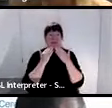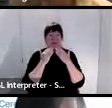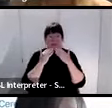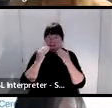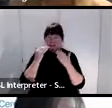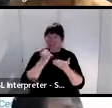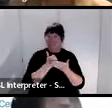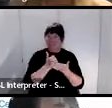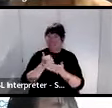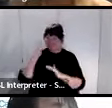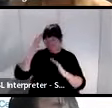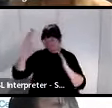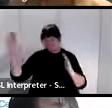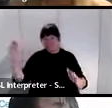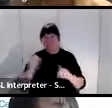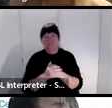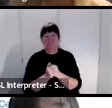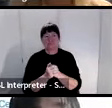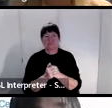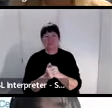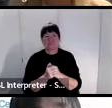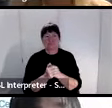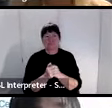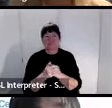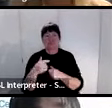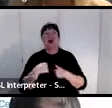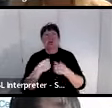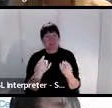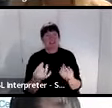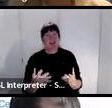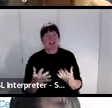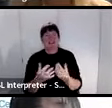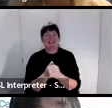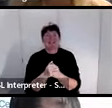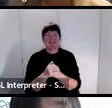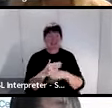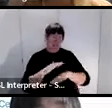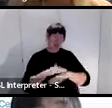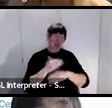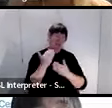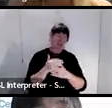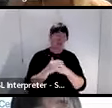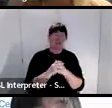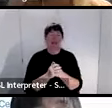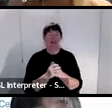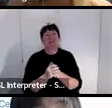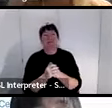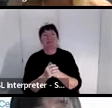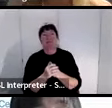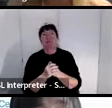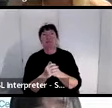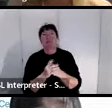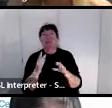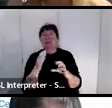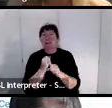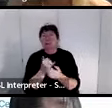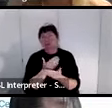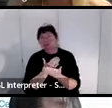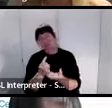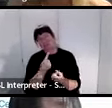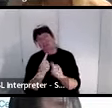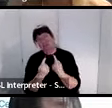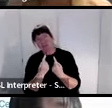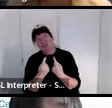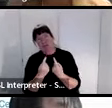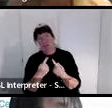koutou to you all. I think I'll just start with limited time. I'd like to briefly share some information